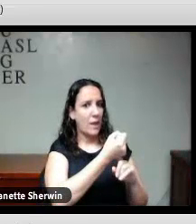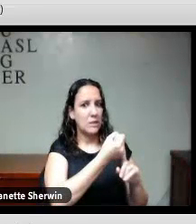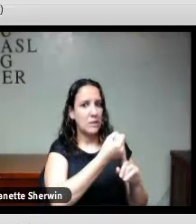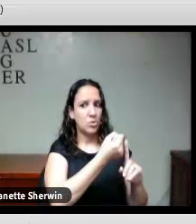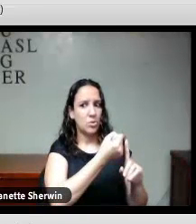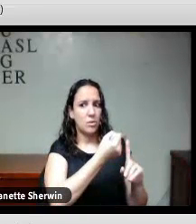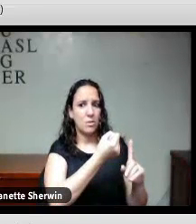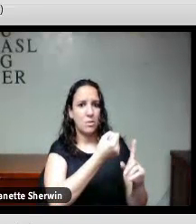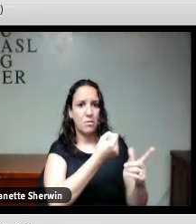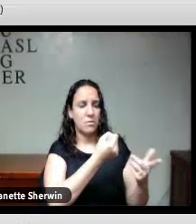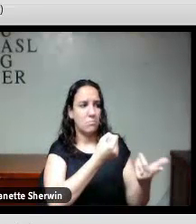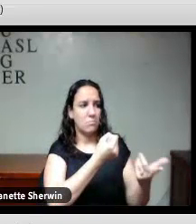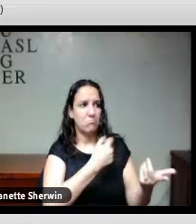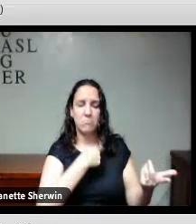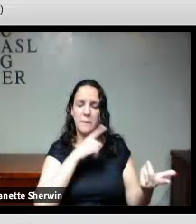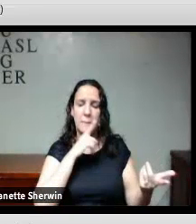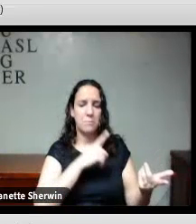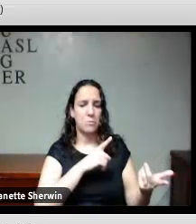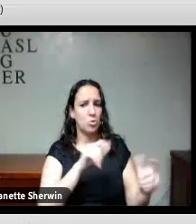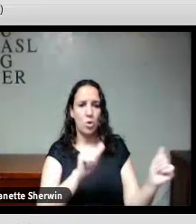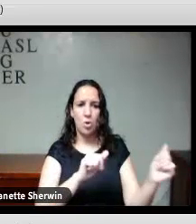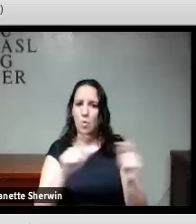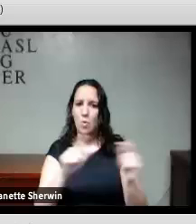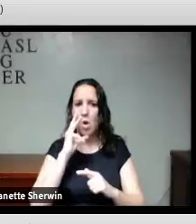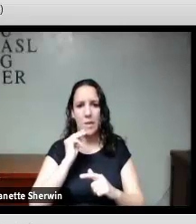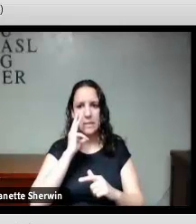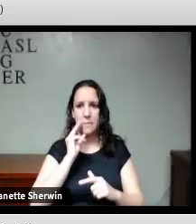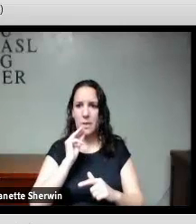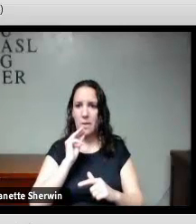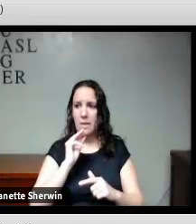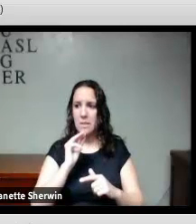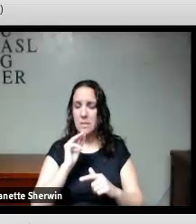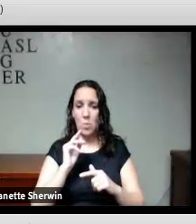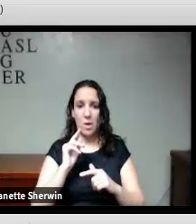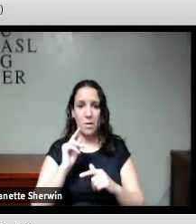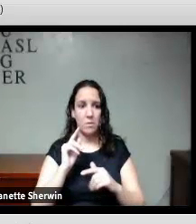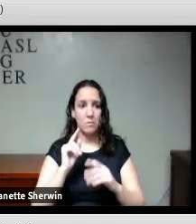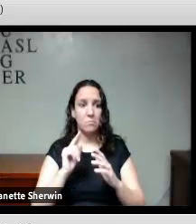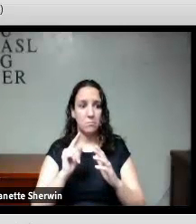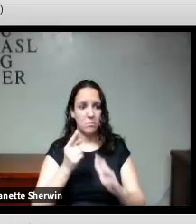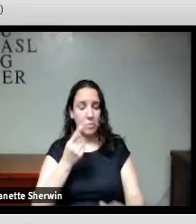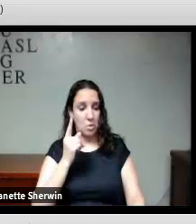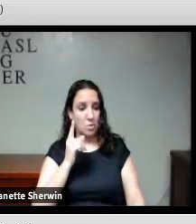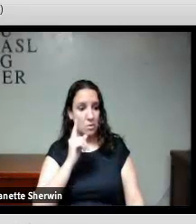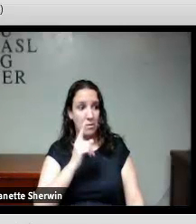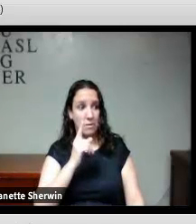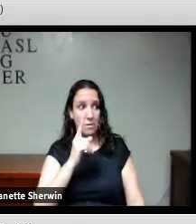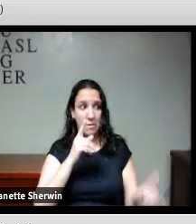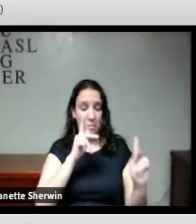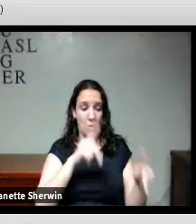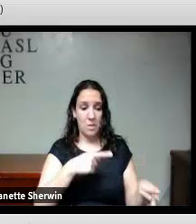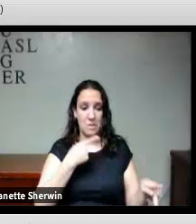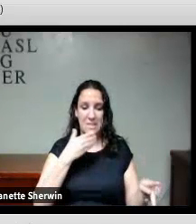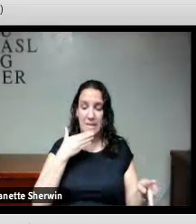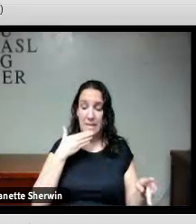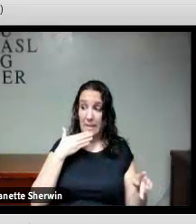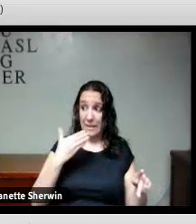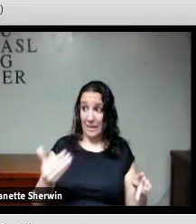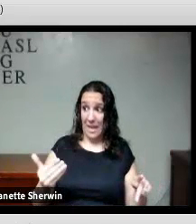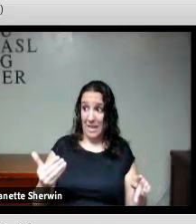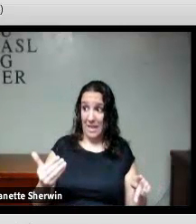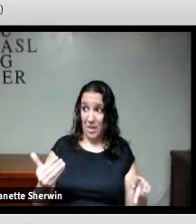that everybody in this room has experienced times where you've gone out to somebody, they've said thank you, yay them, because they've